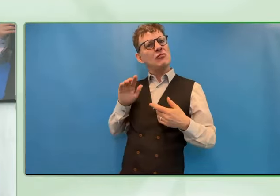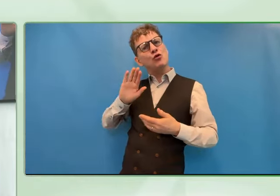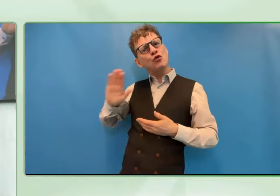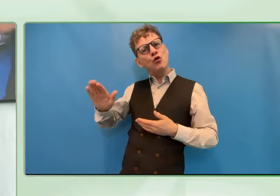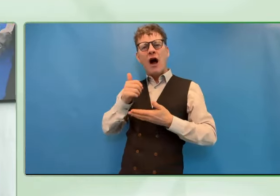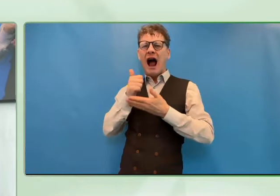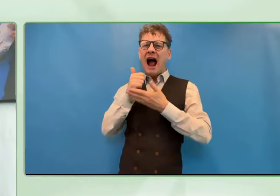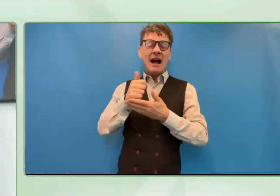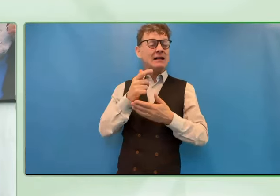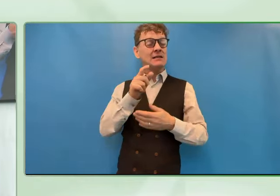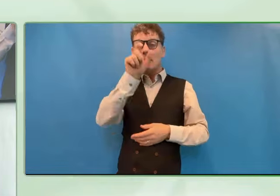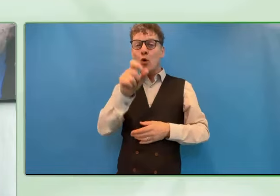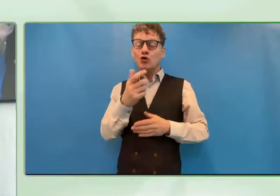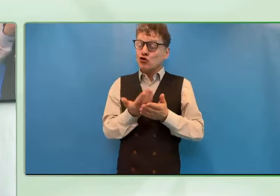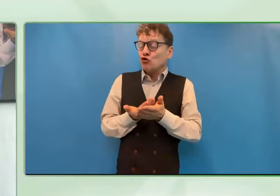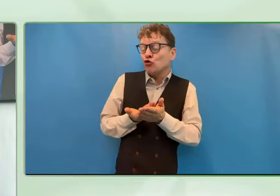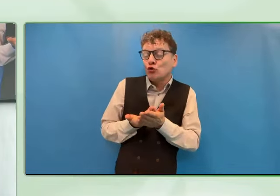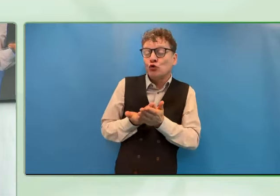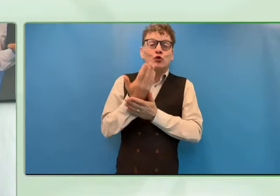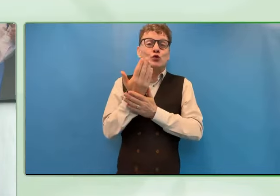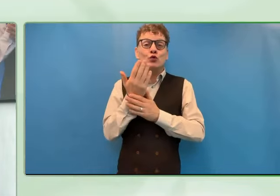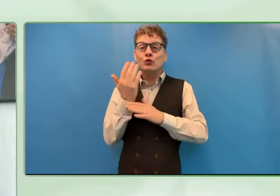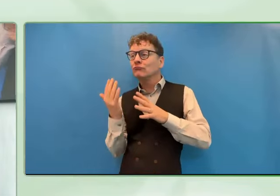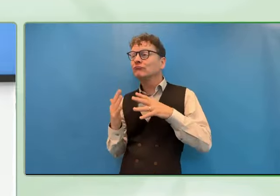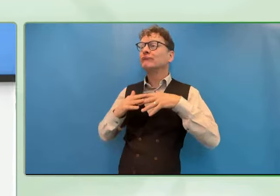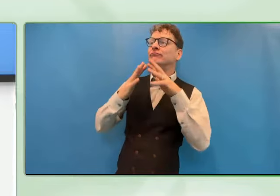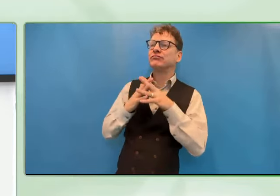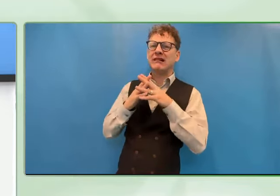to schedule a meeting, but they didn't know what to do next?